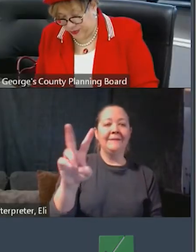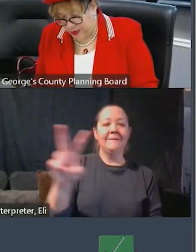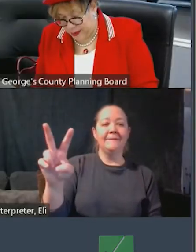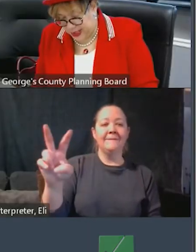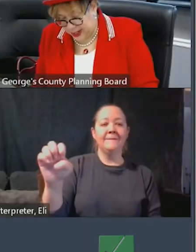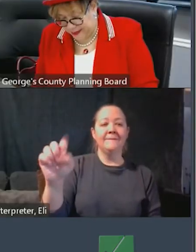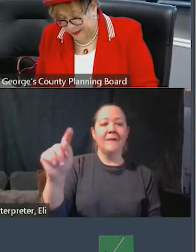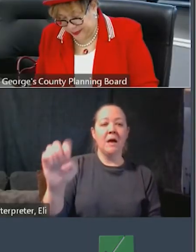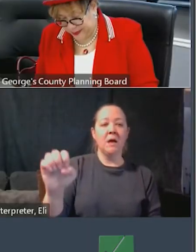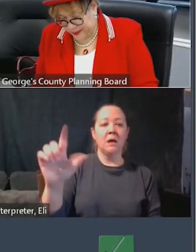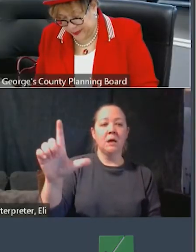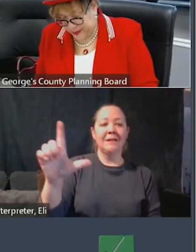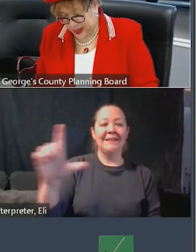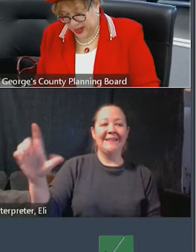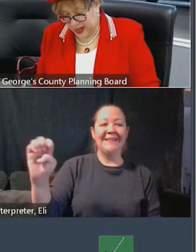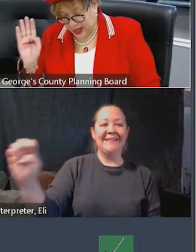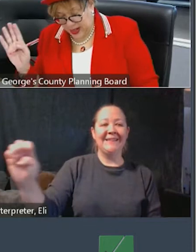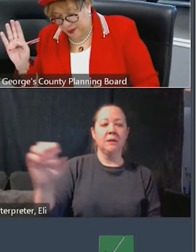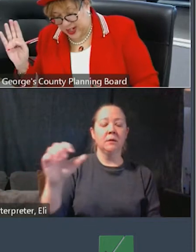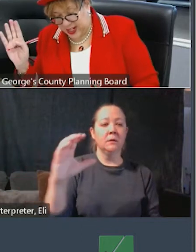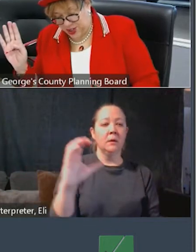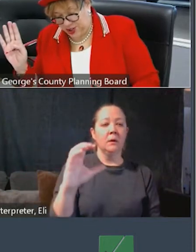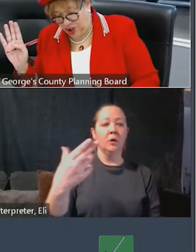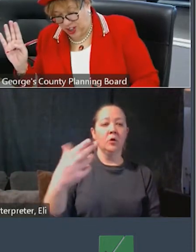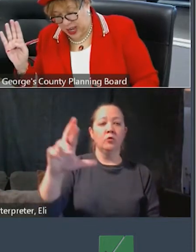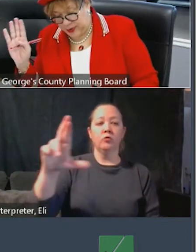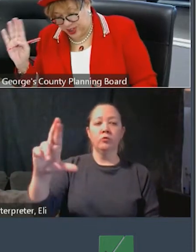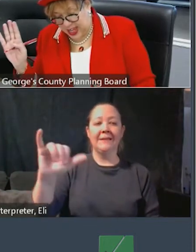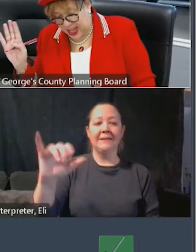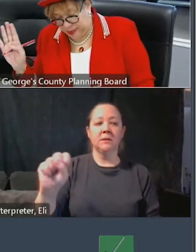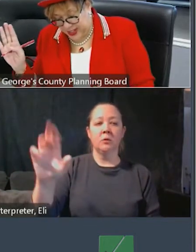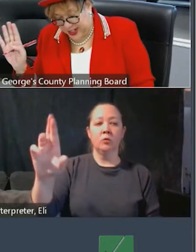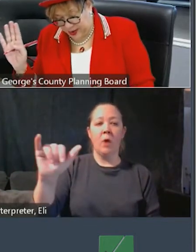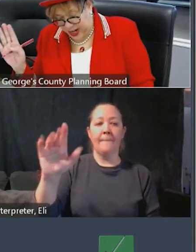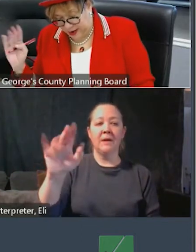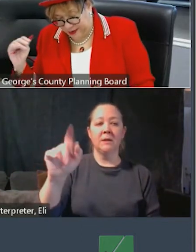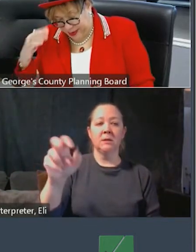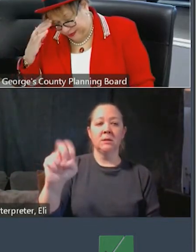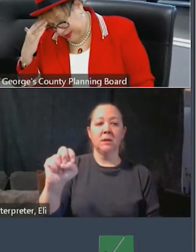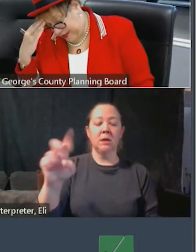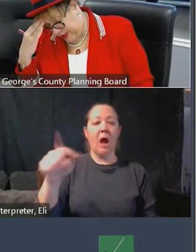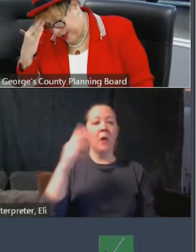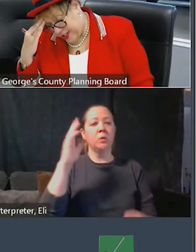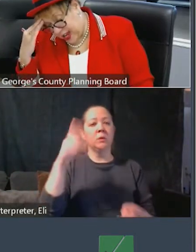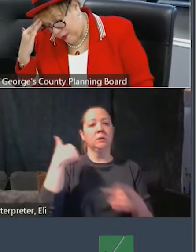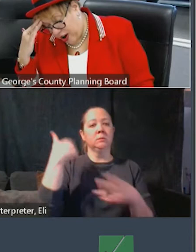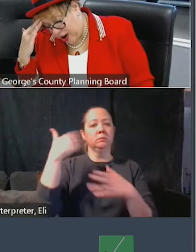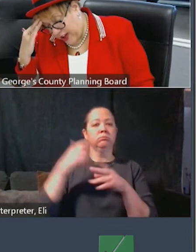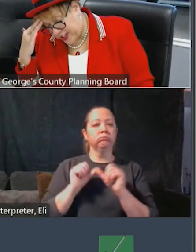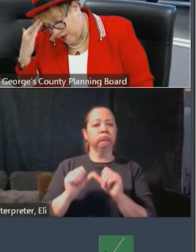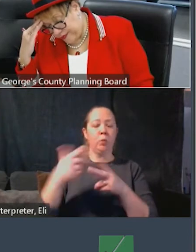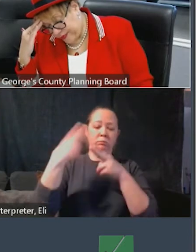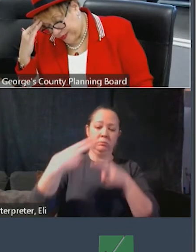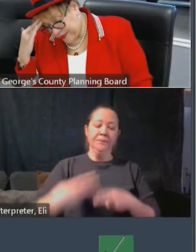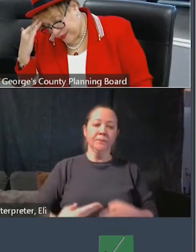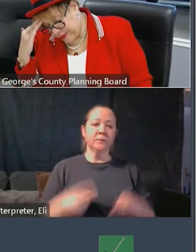Chris Robinson? I'm going to continue to call names. Just say present or here if you hear your name. Mark